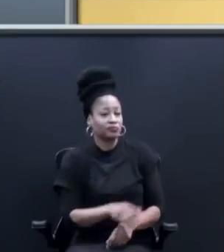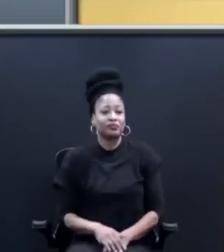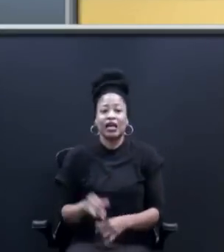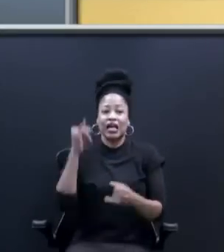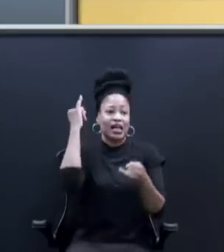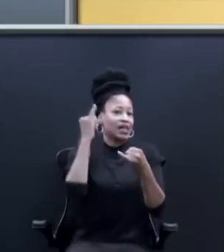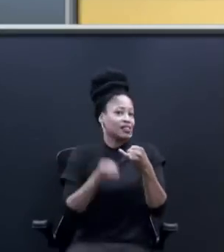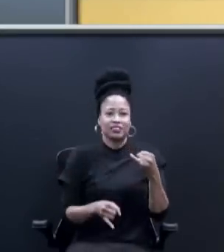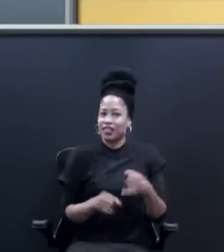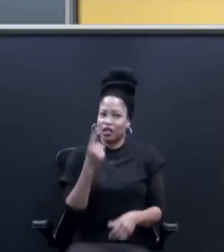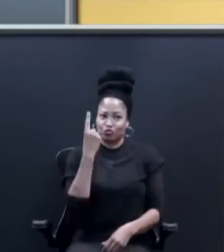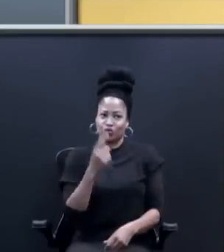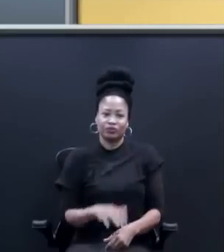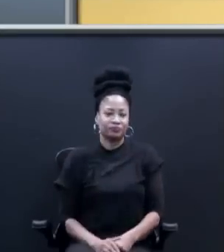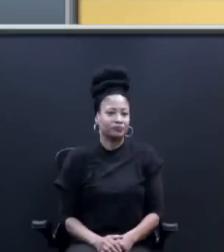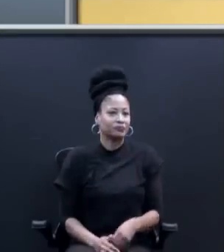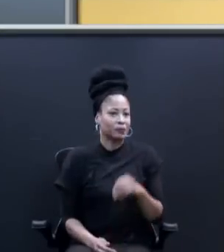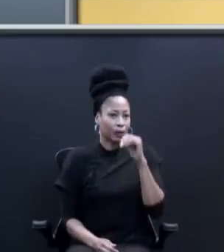about.